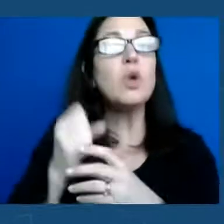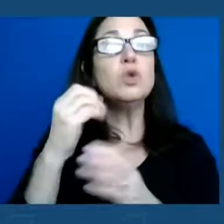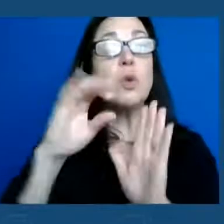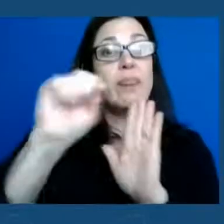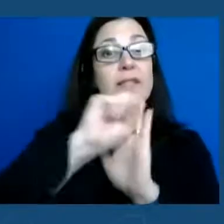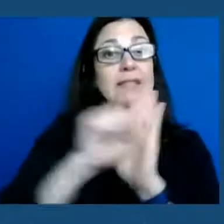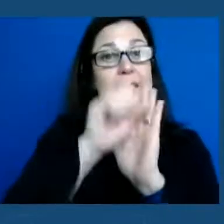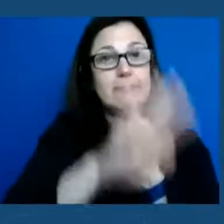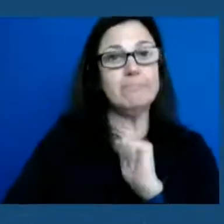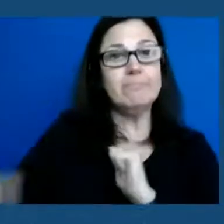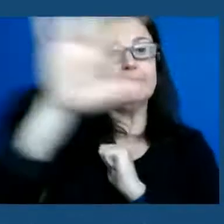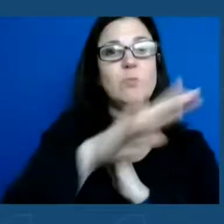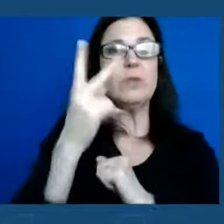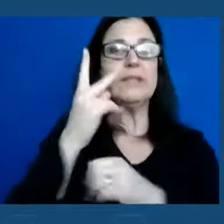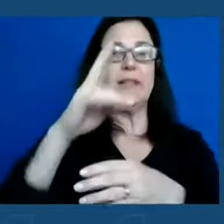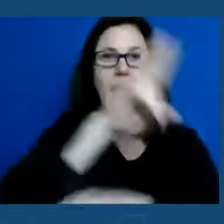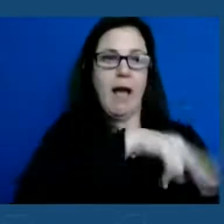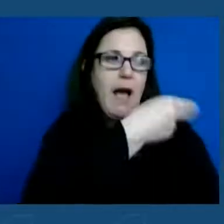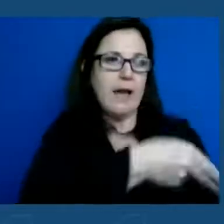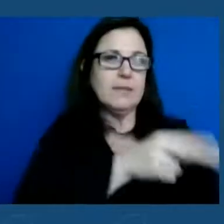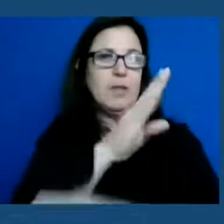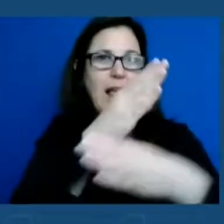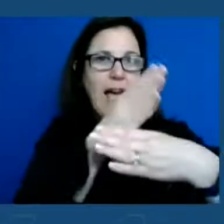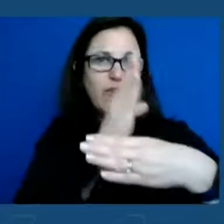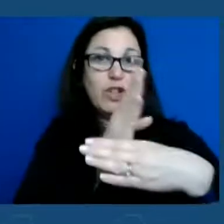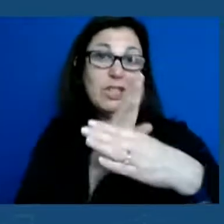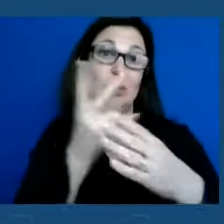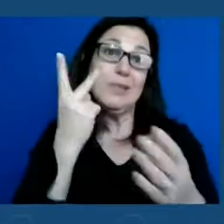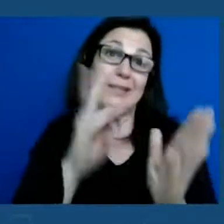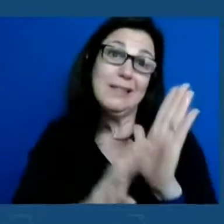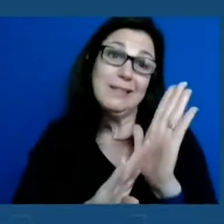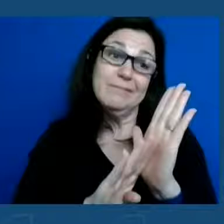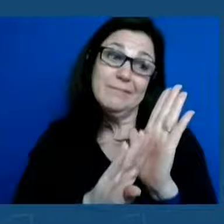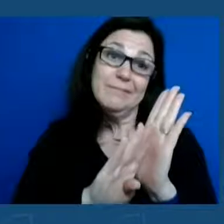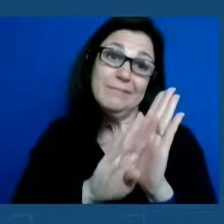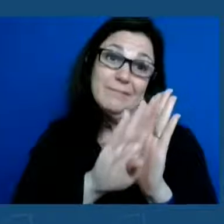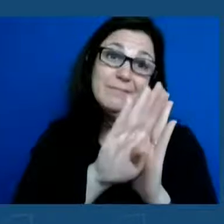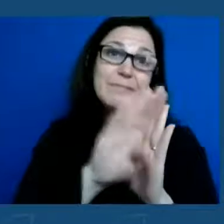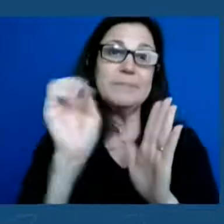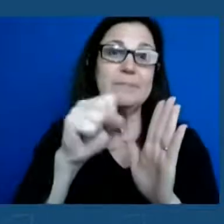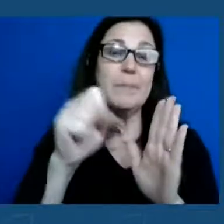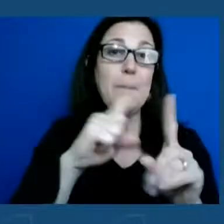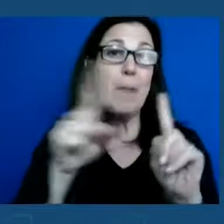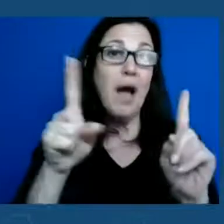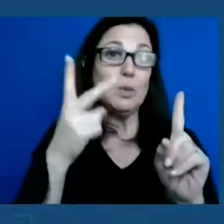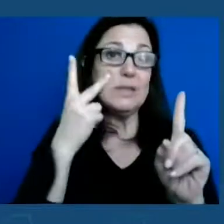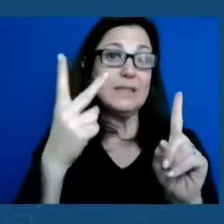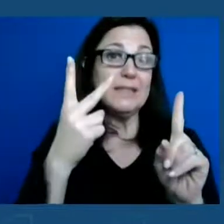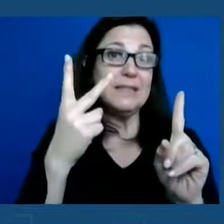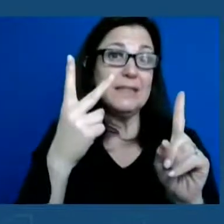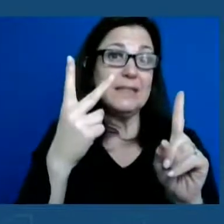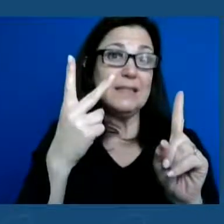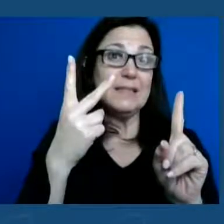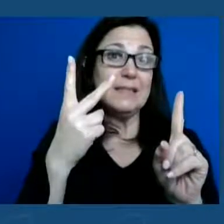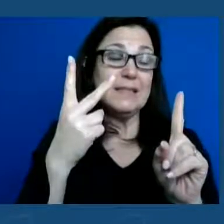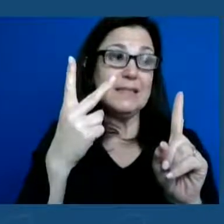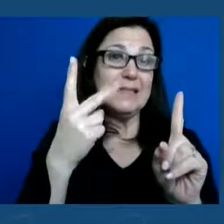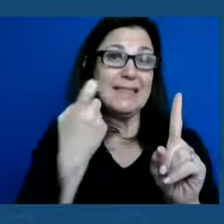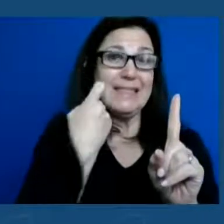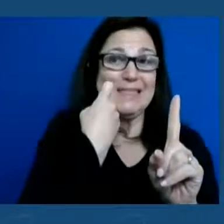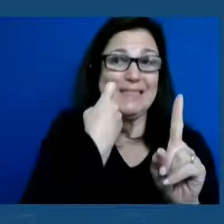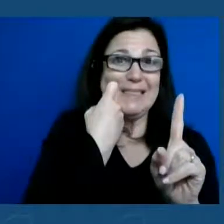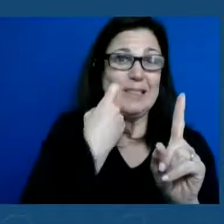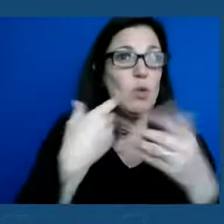of hospitalizations, and they're trending up. They're trending up, but you see how crazy the trends were just a short time